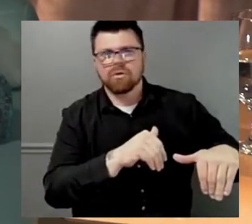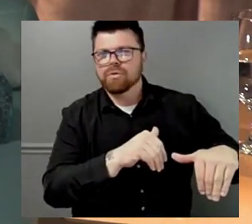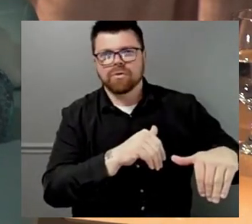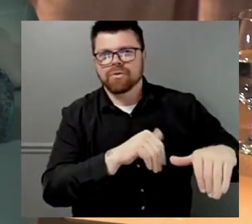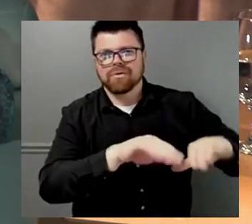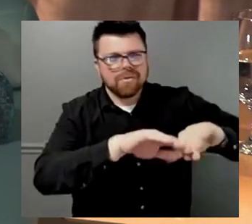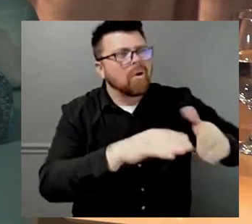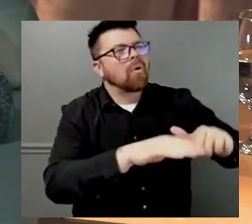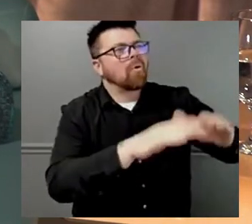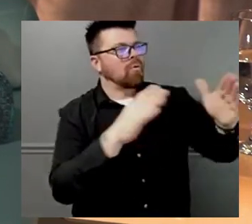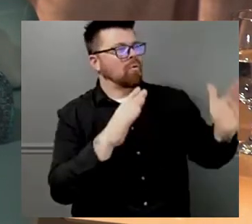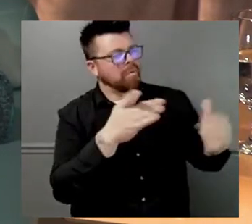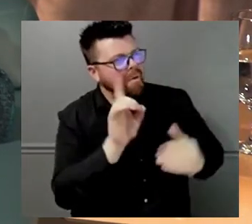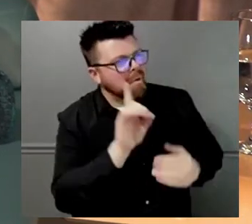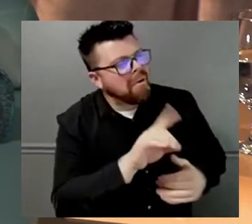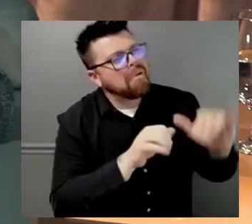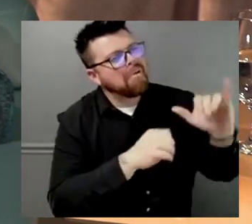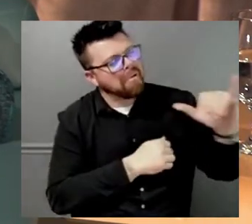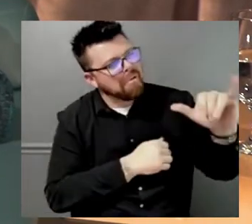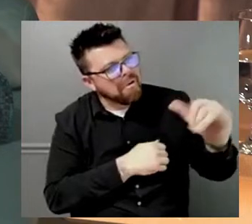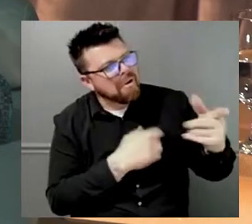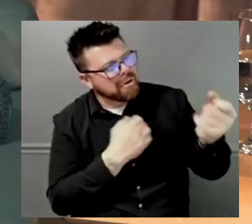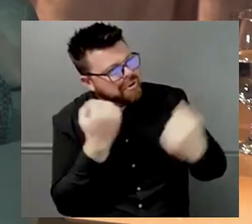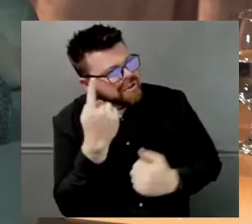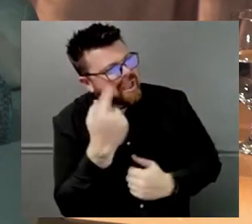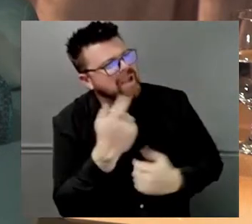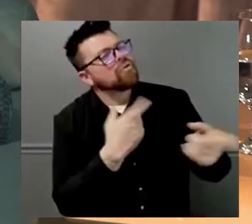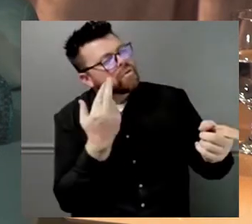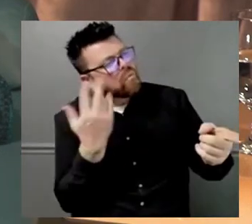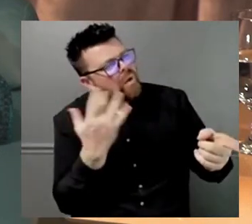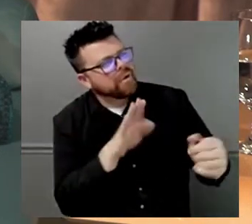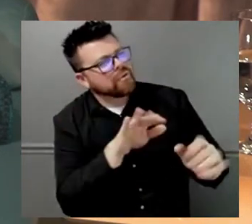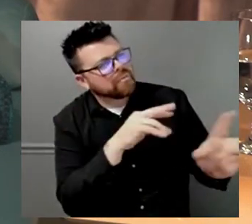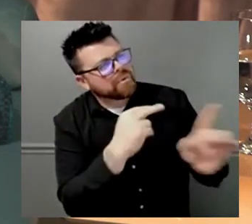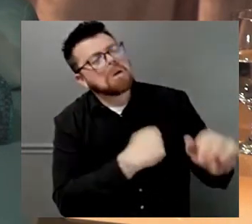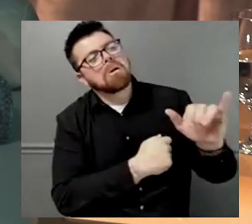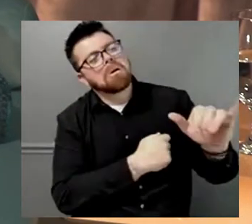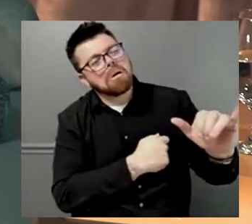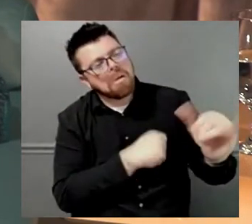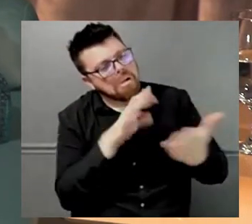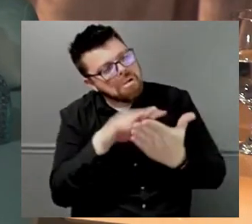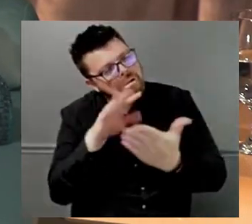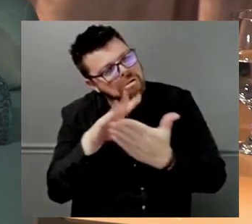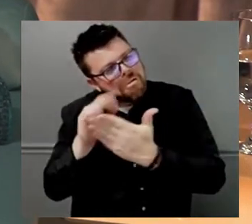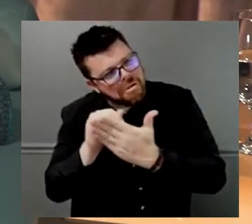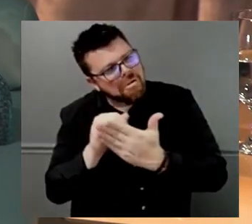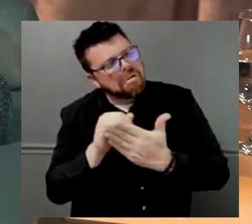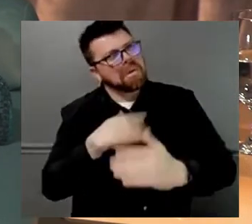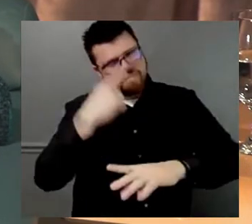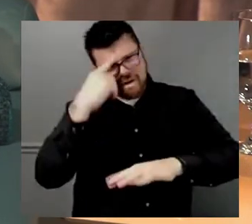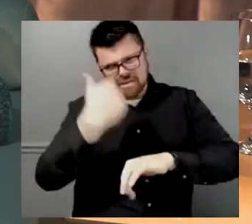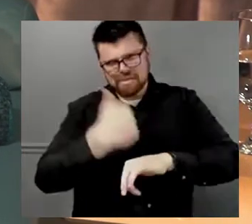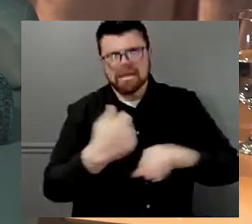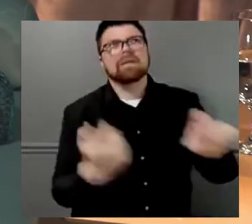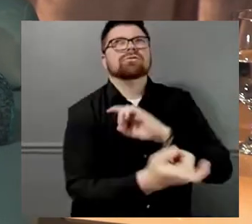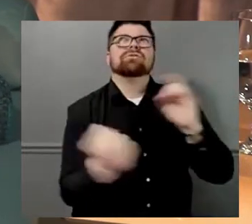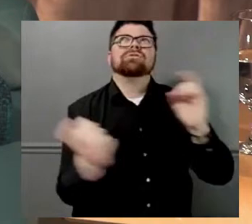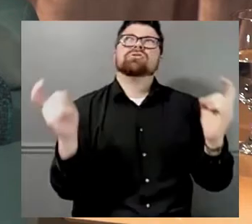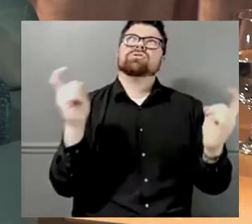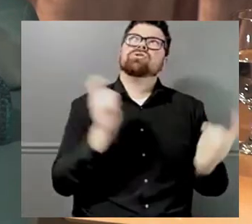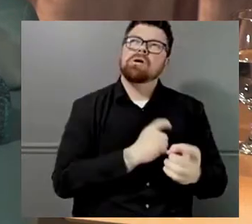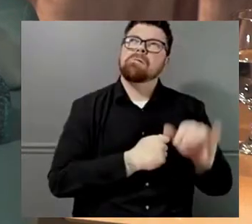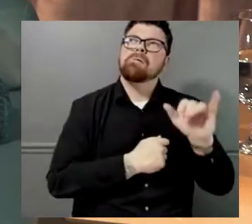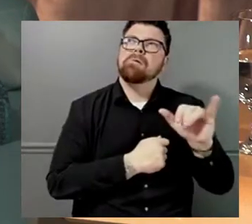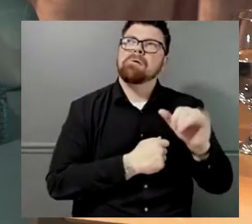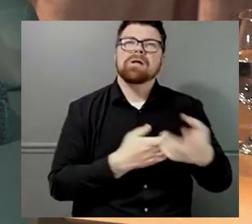a reason for why they're thinking a particular way, and you make the effort to engage them in